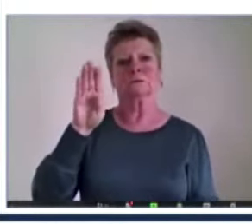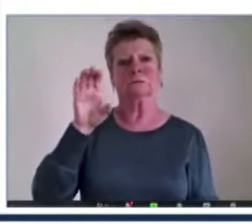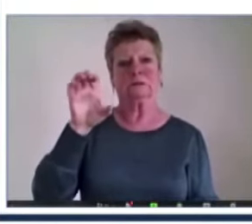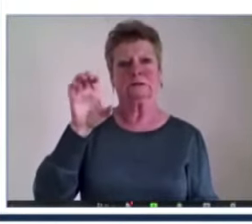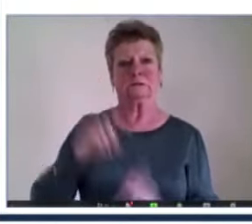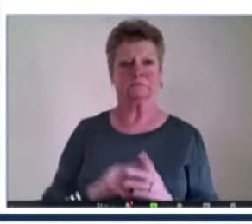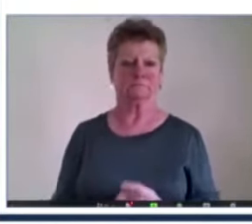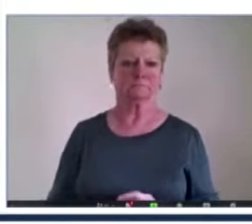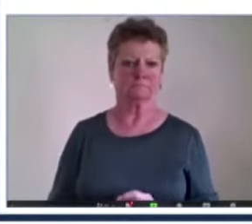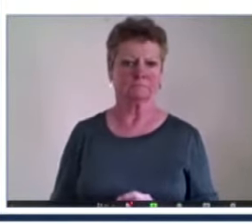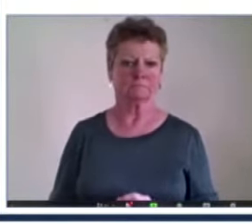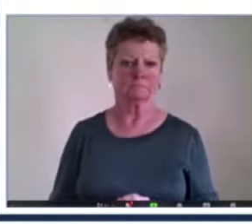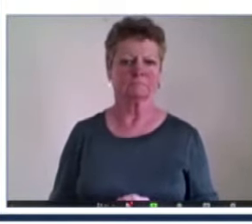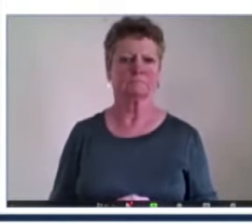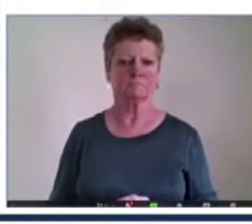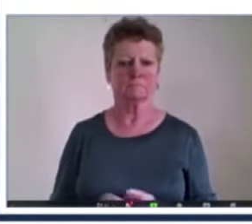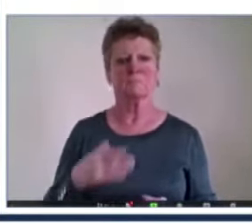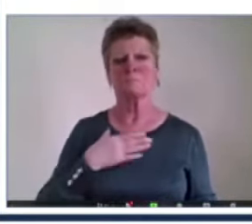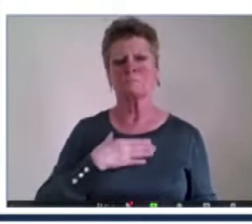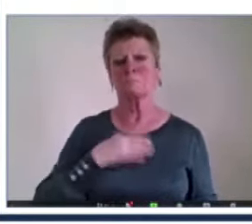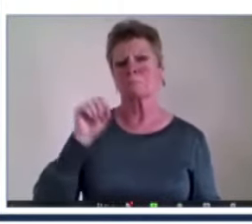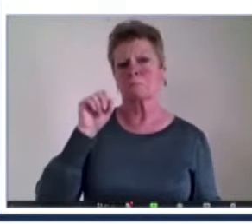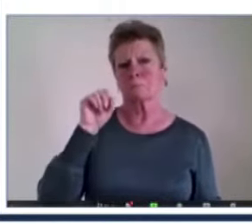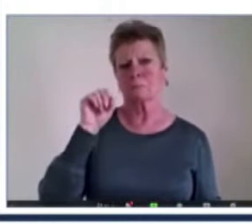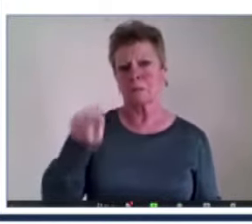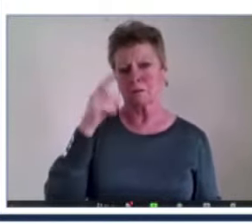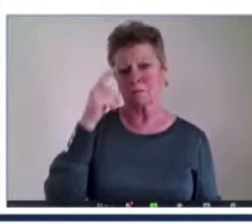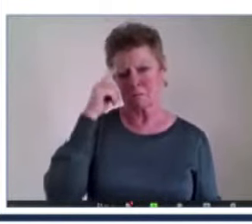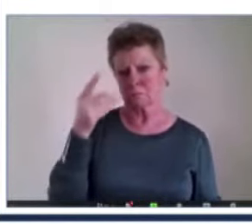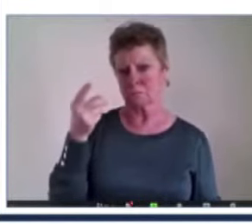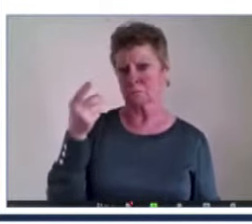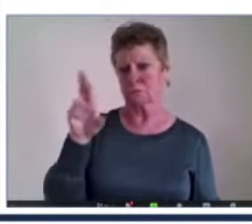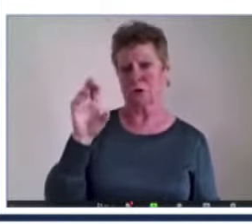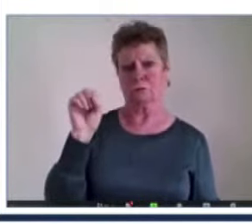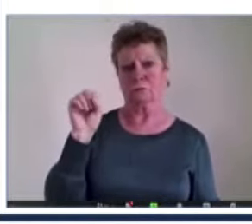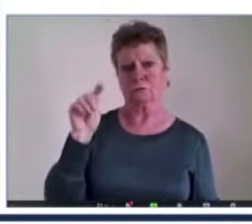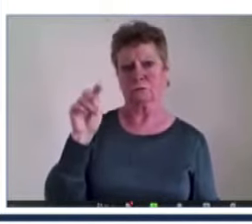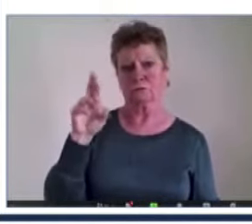Jean. Thanks, Marla. My question is for Dr. Strang.